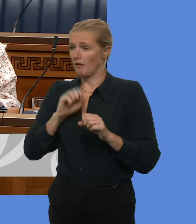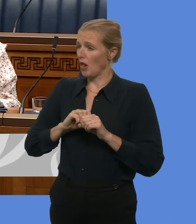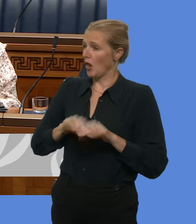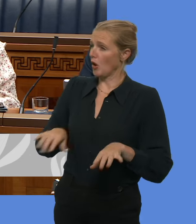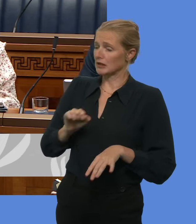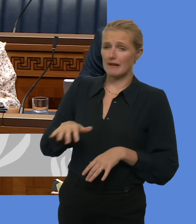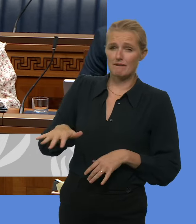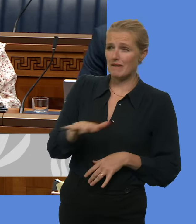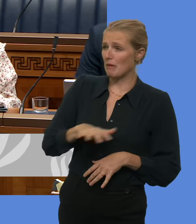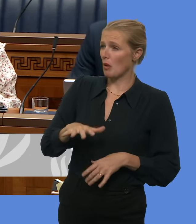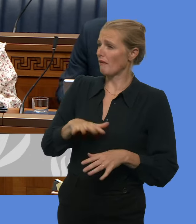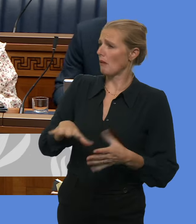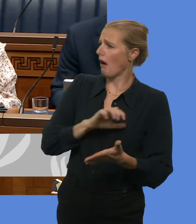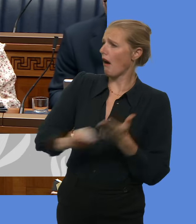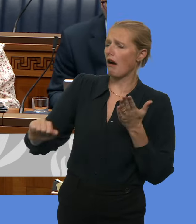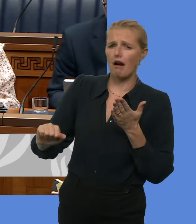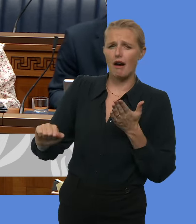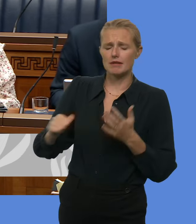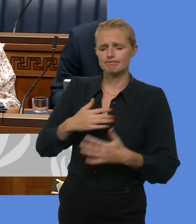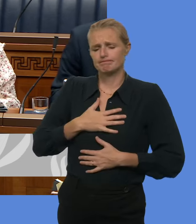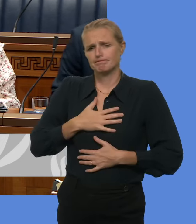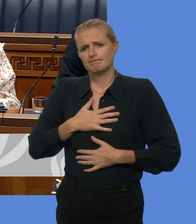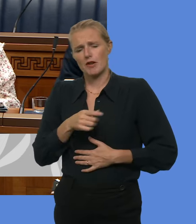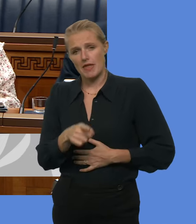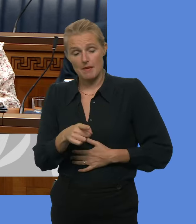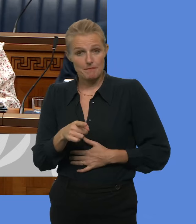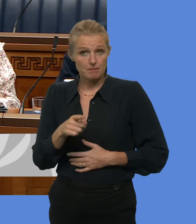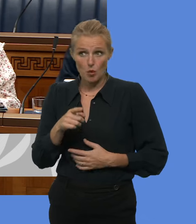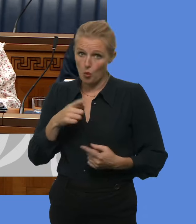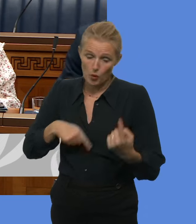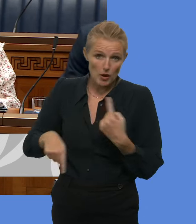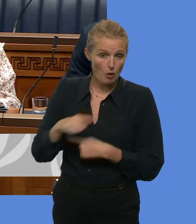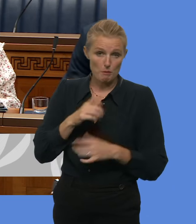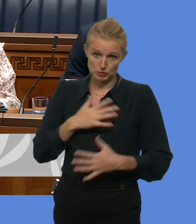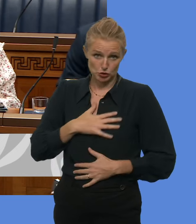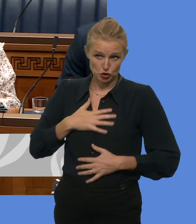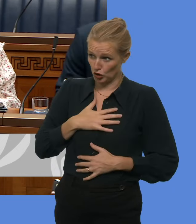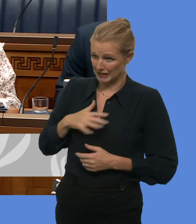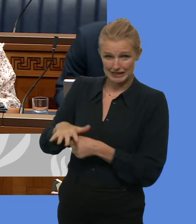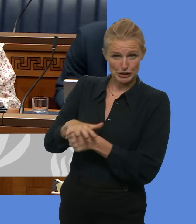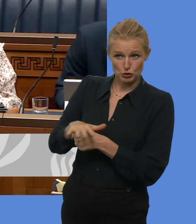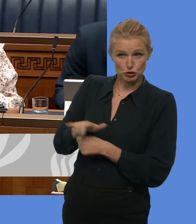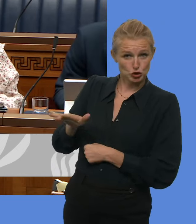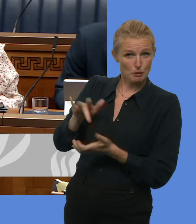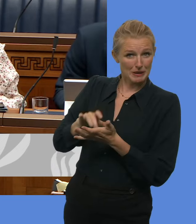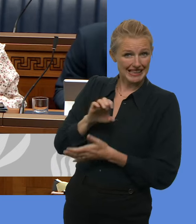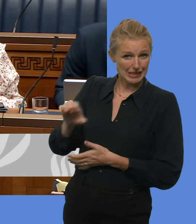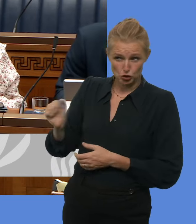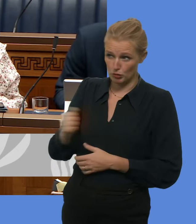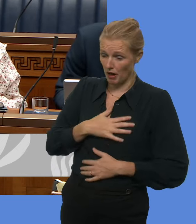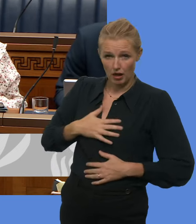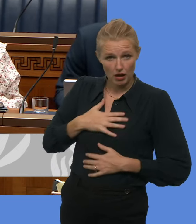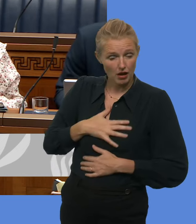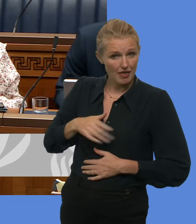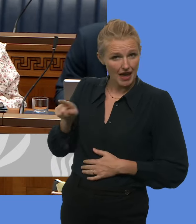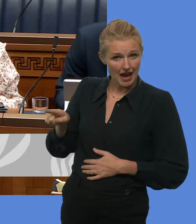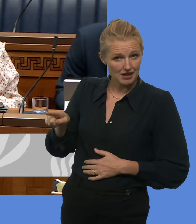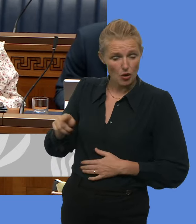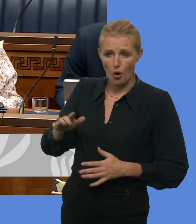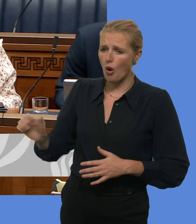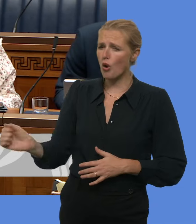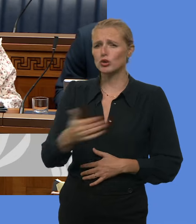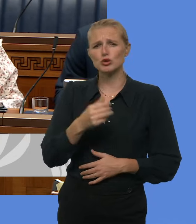or had them taken from them. We should all be very concerned about the ongoing situation in the Middle East. We should all be calling